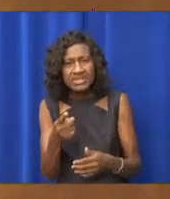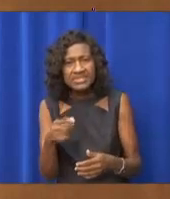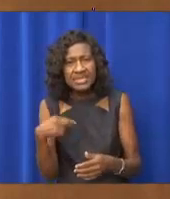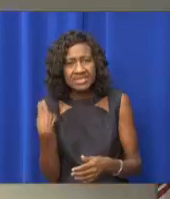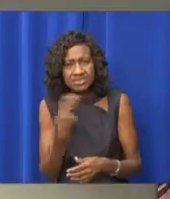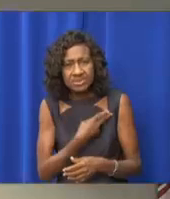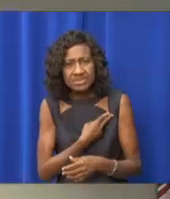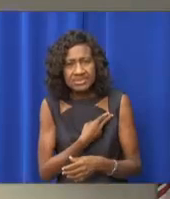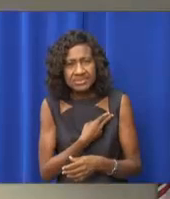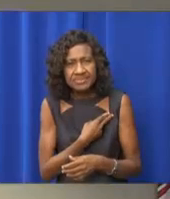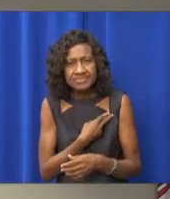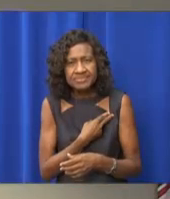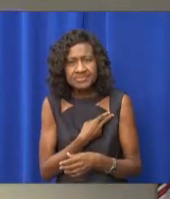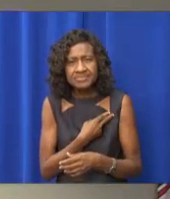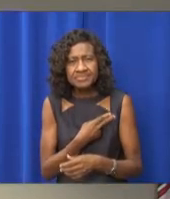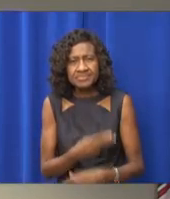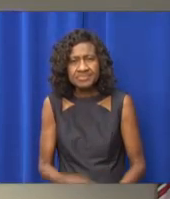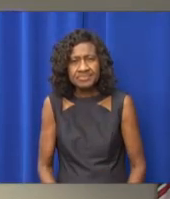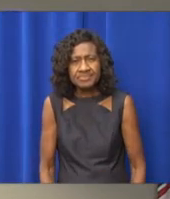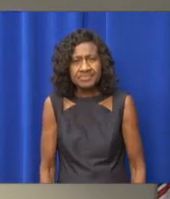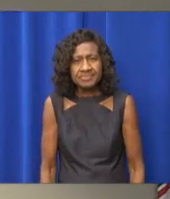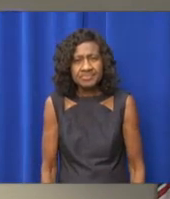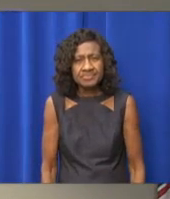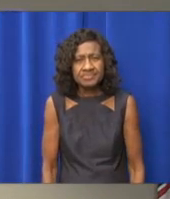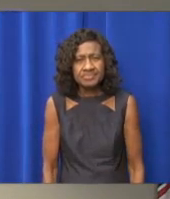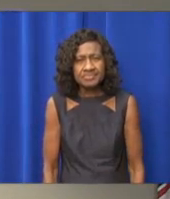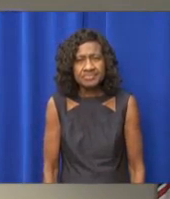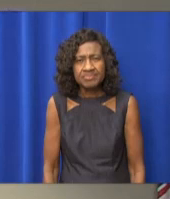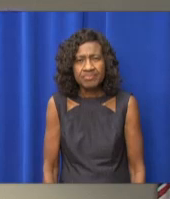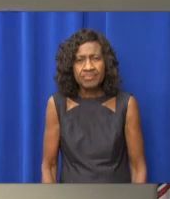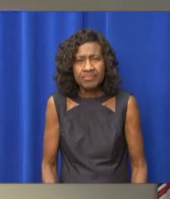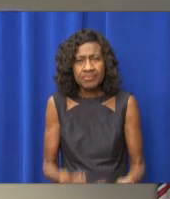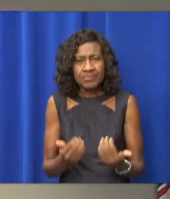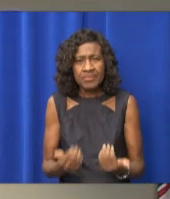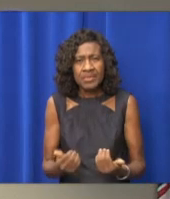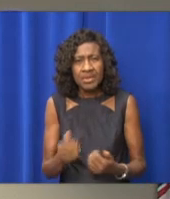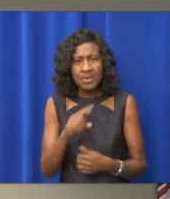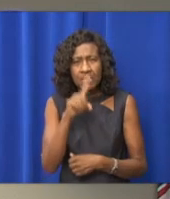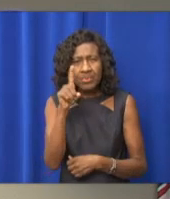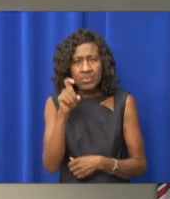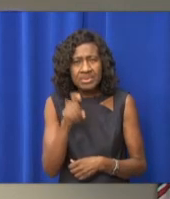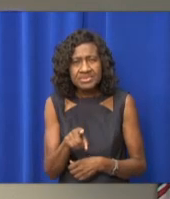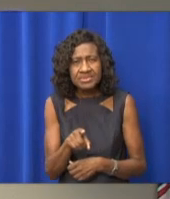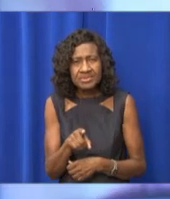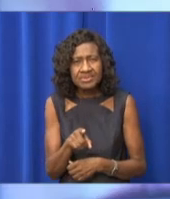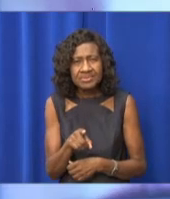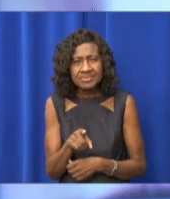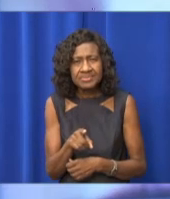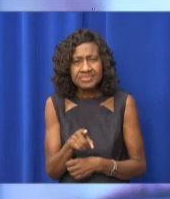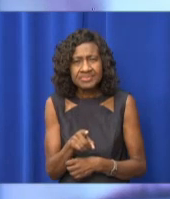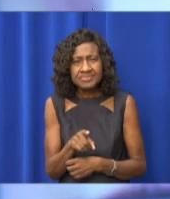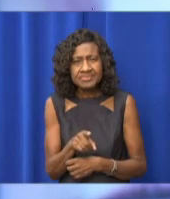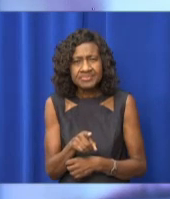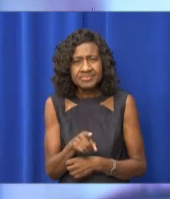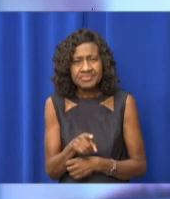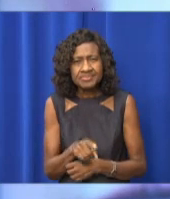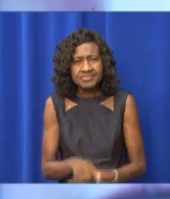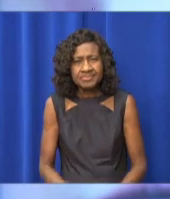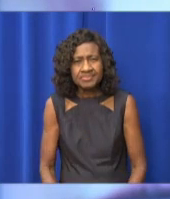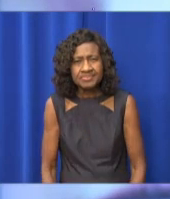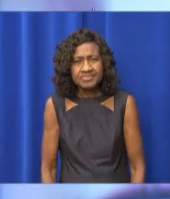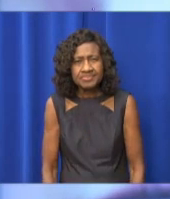you, John. Okay, thank you very much, Dr. Lee. We're going to go straight to the media, beginning with Reshma from the Cayman Compass.